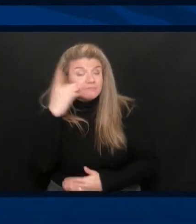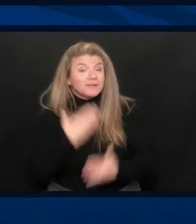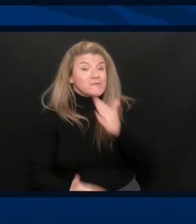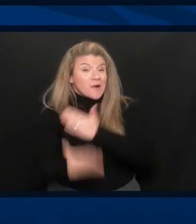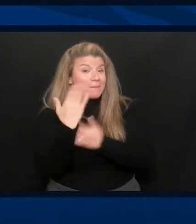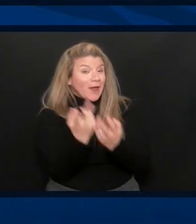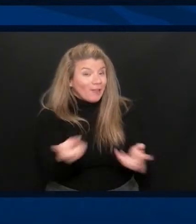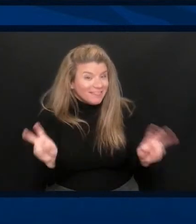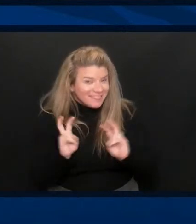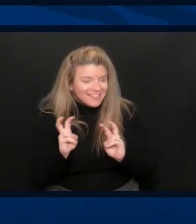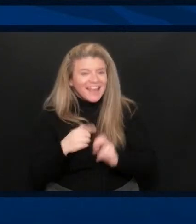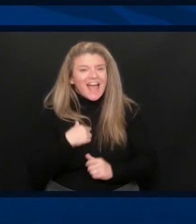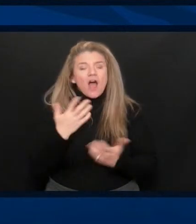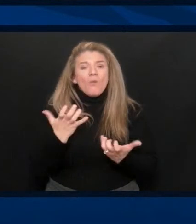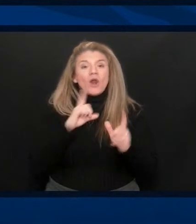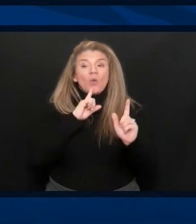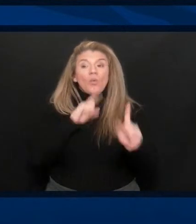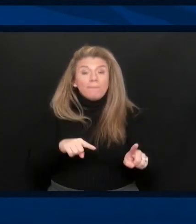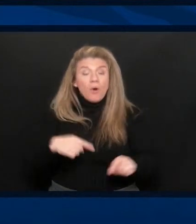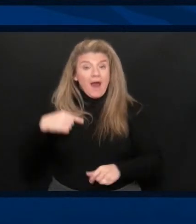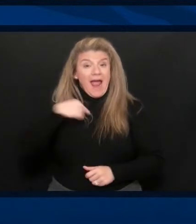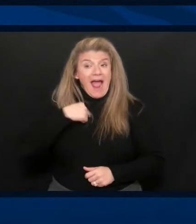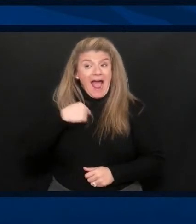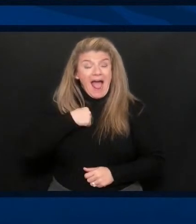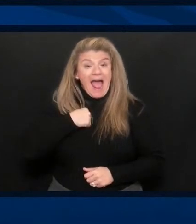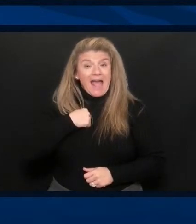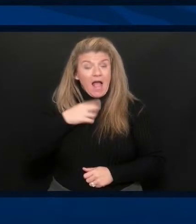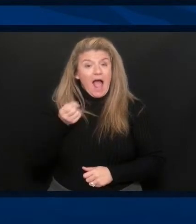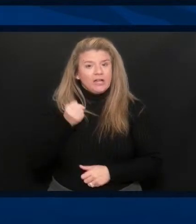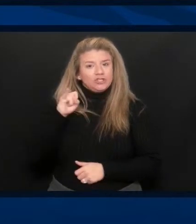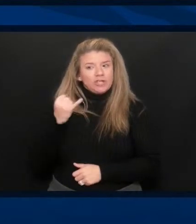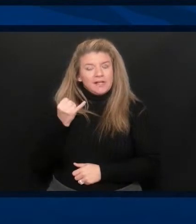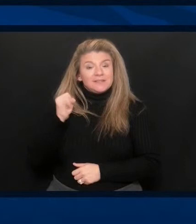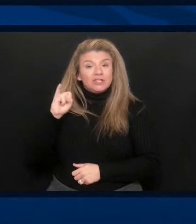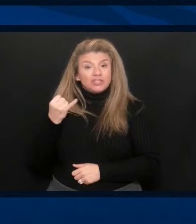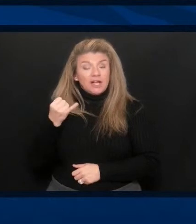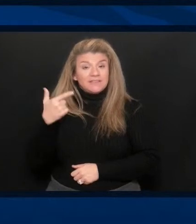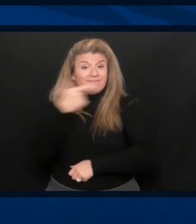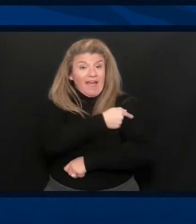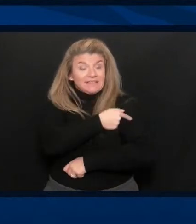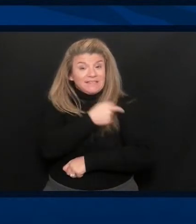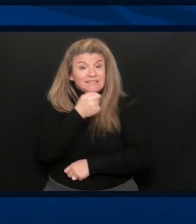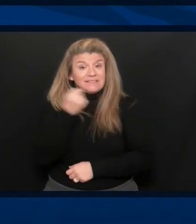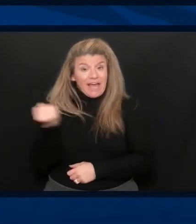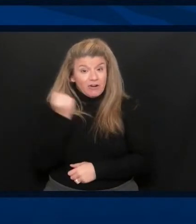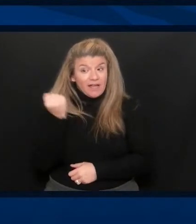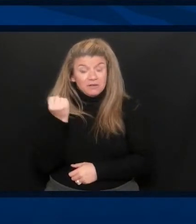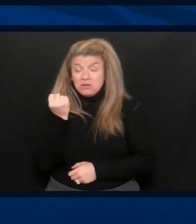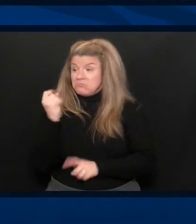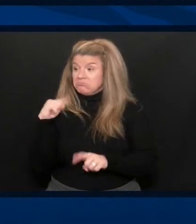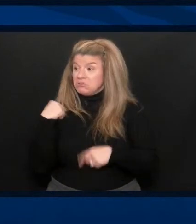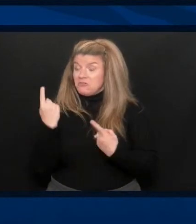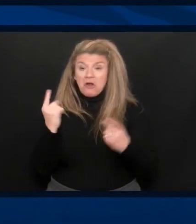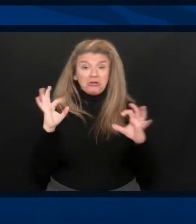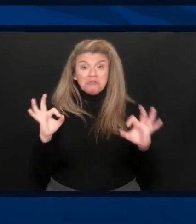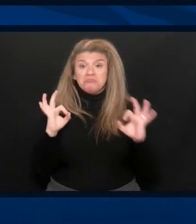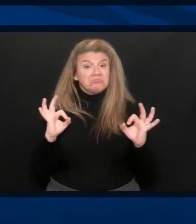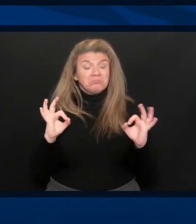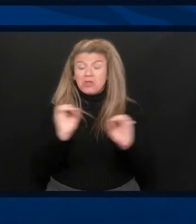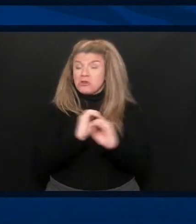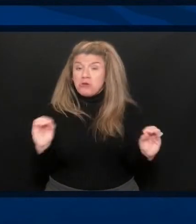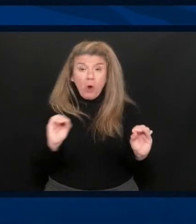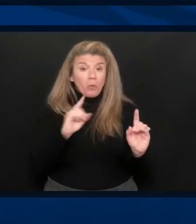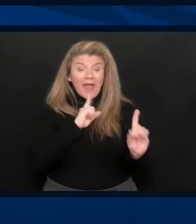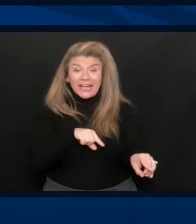panel. Would like to report I received my Johnson & Johnson vaccine on Saturday, and so far, so good. No reaction